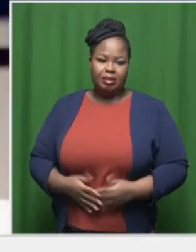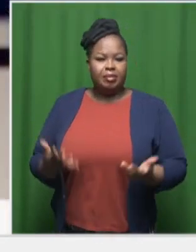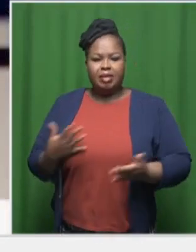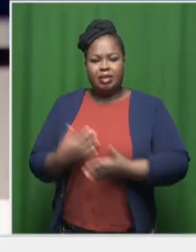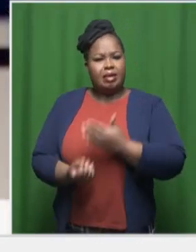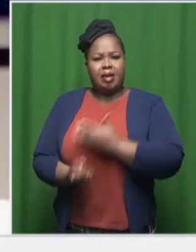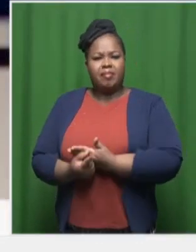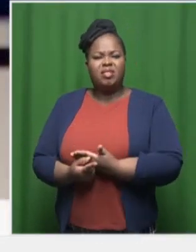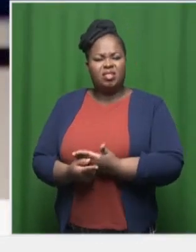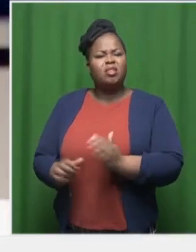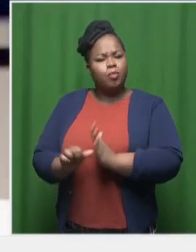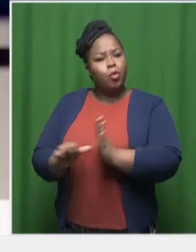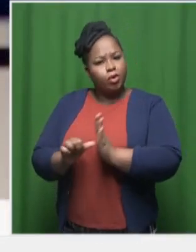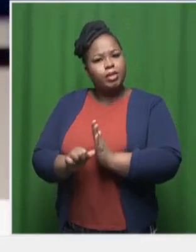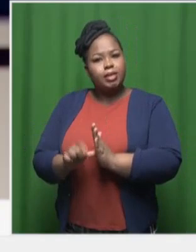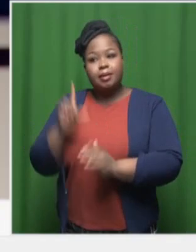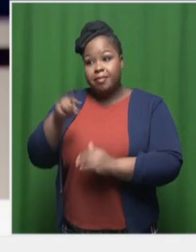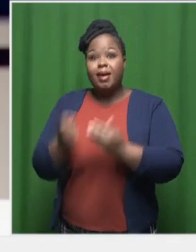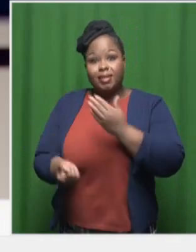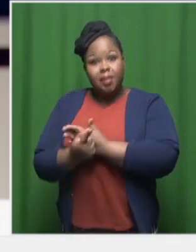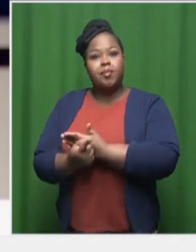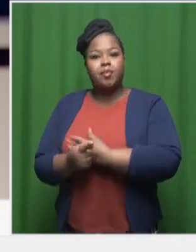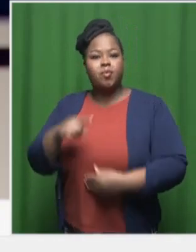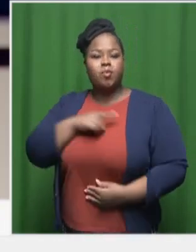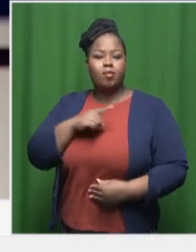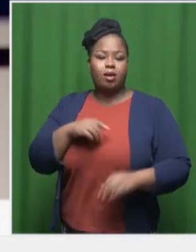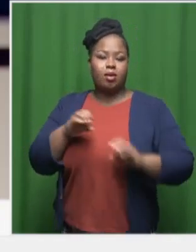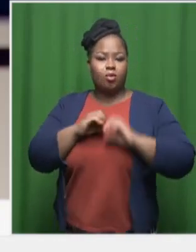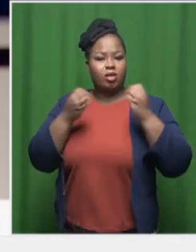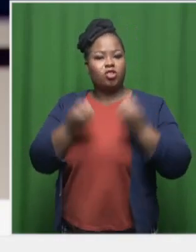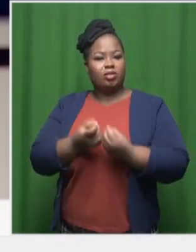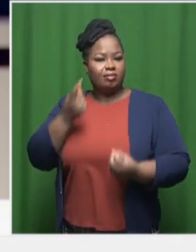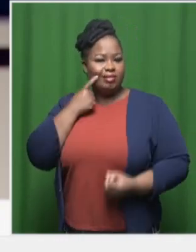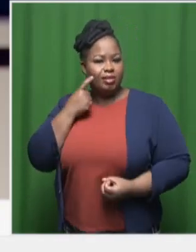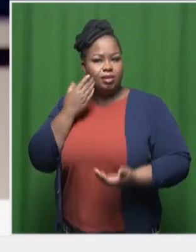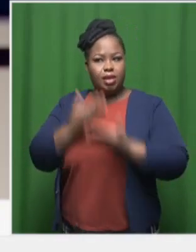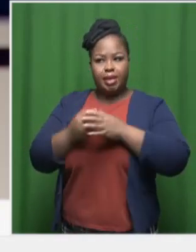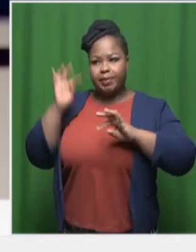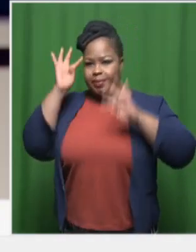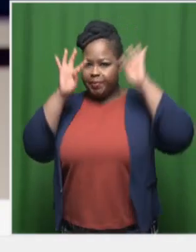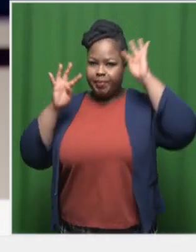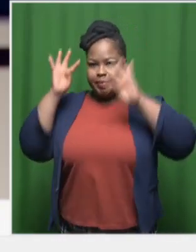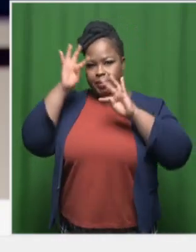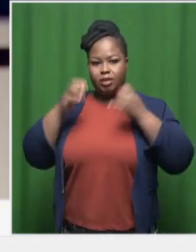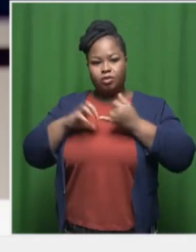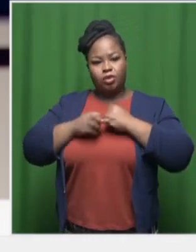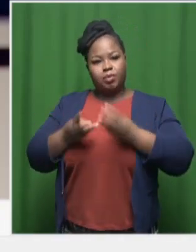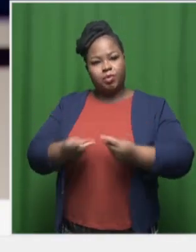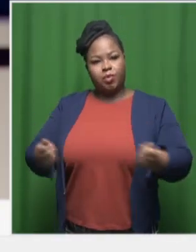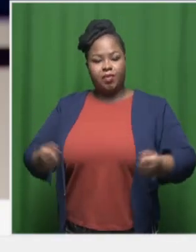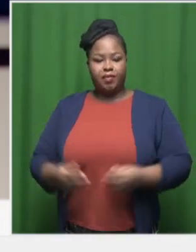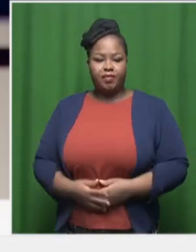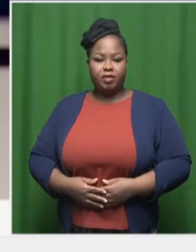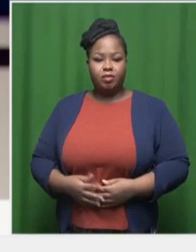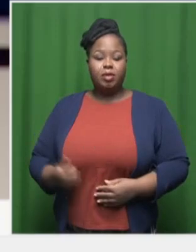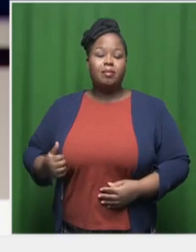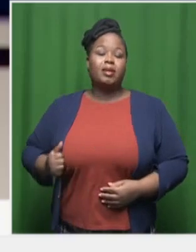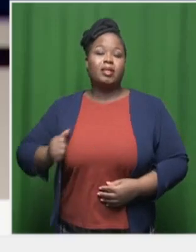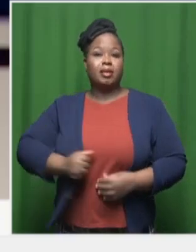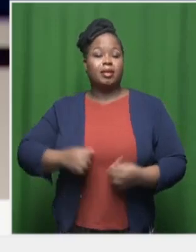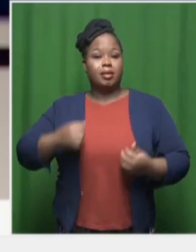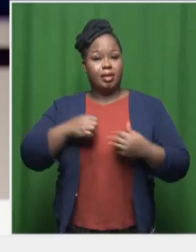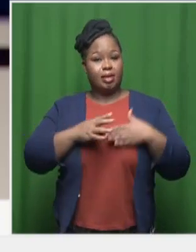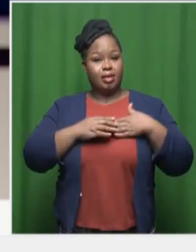know, necessary in order for an organization to get to innovative solutions. My leadership style